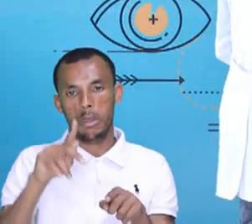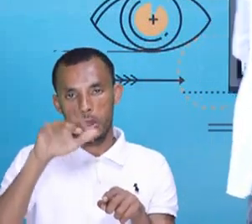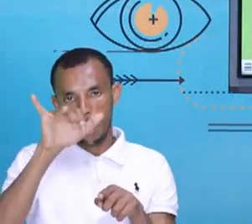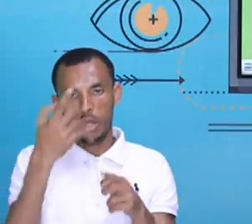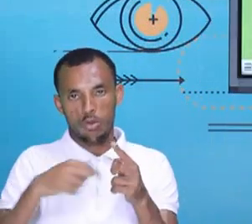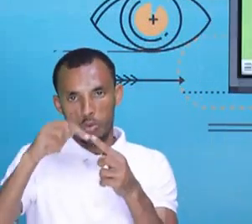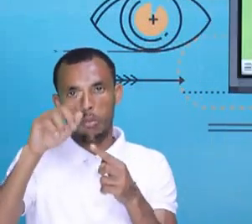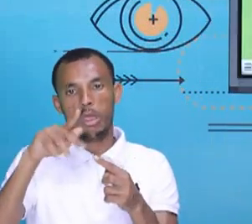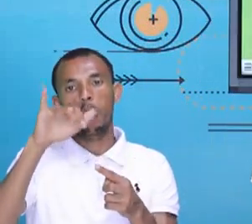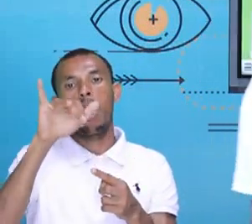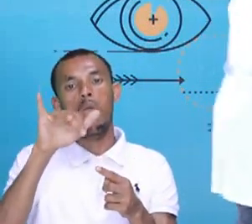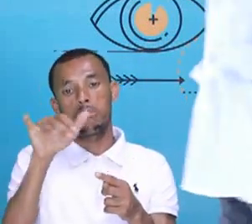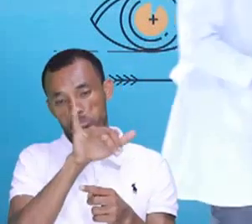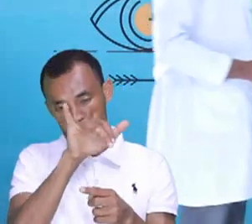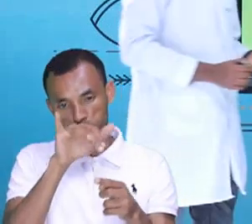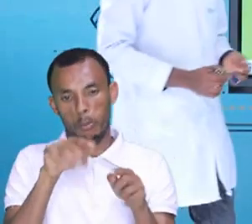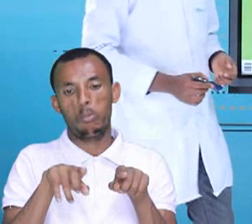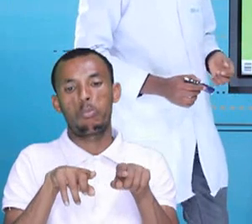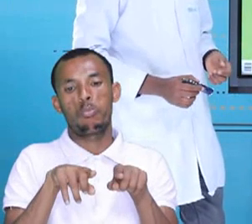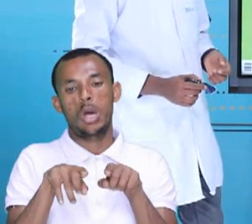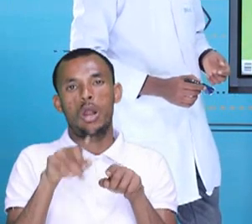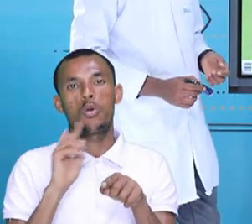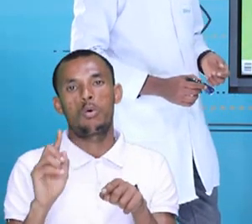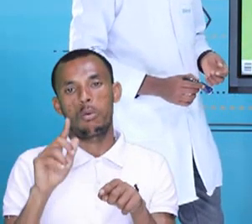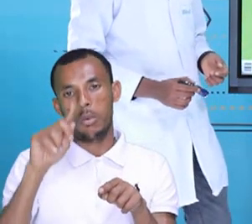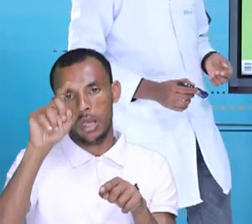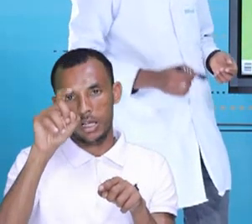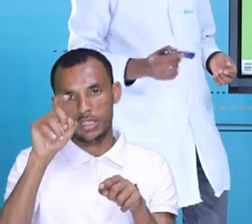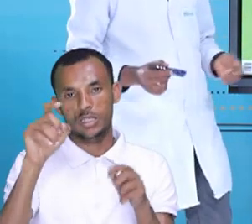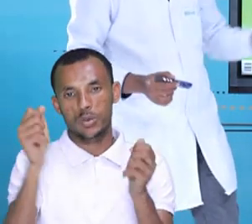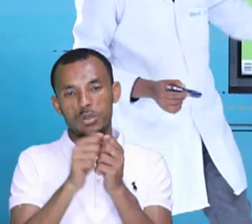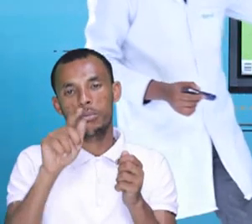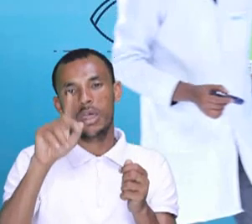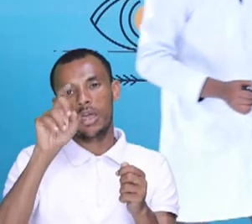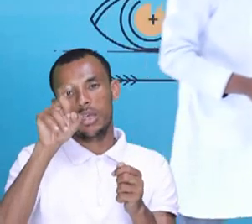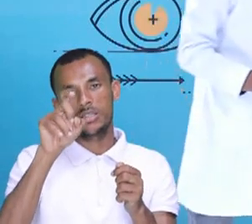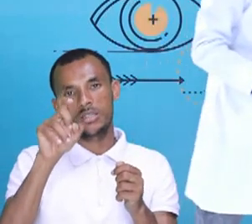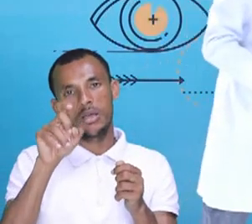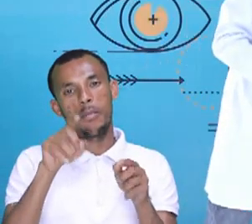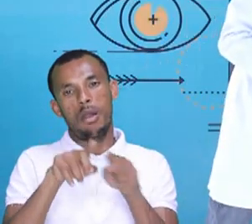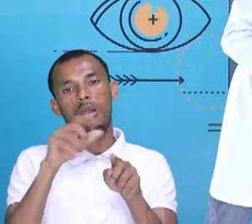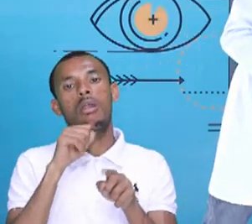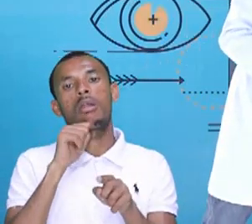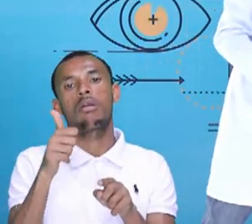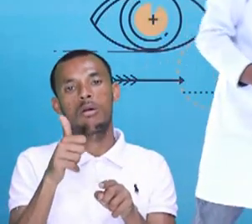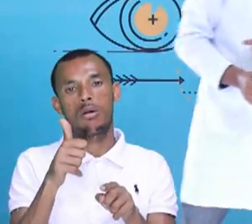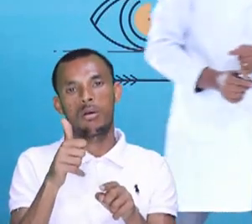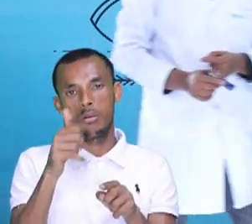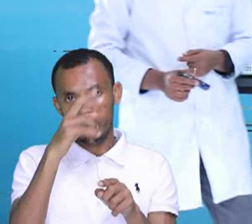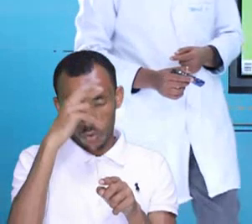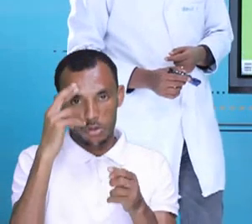PY with PY is again parallel, but PX with PX is not parallel because along